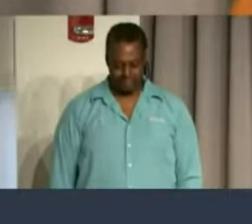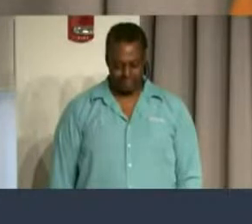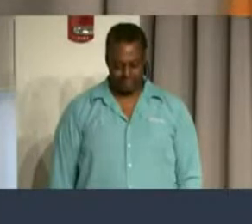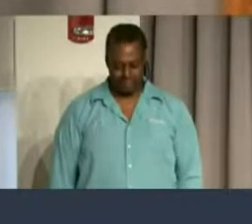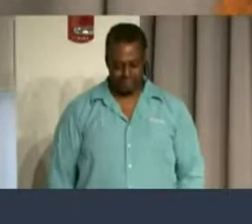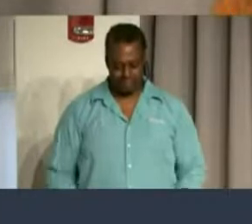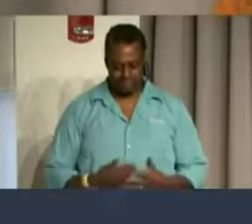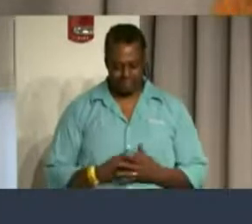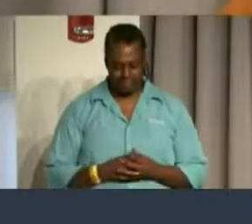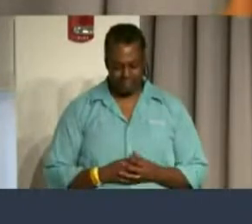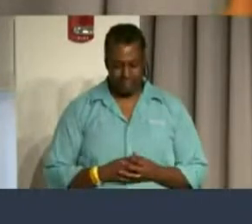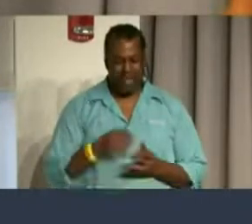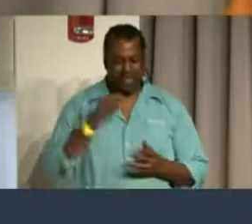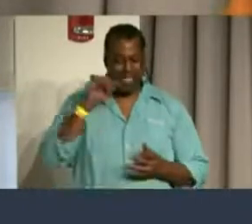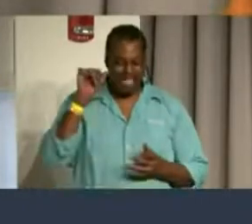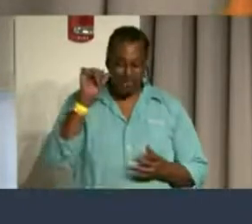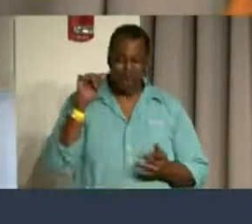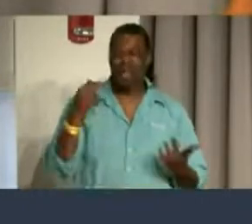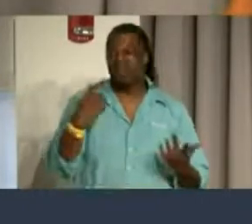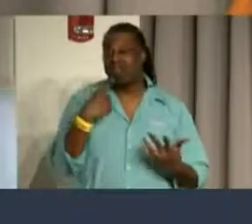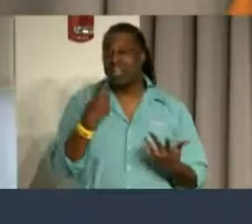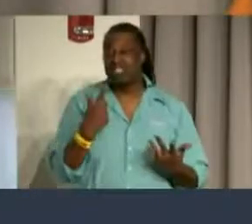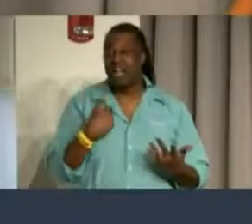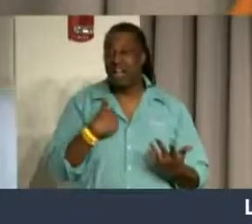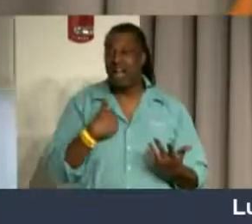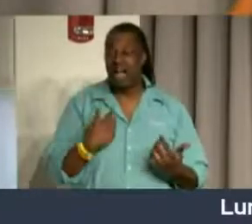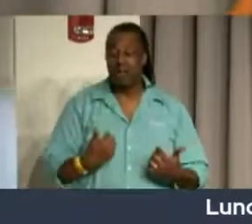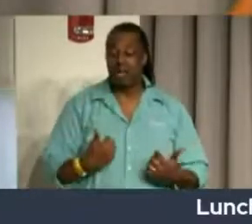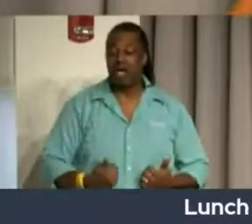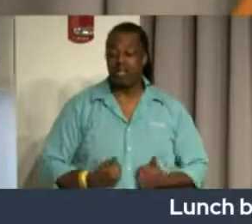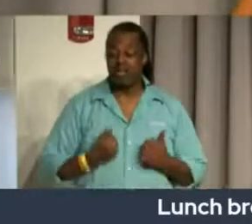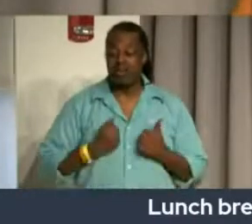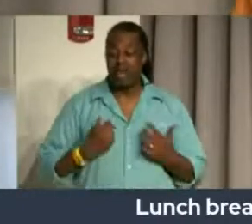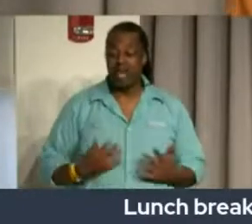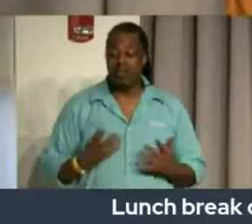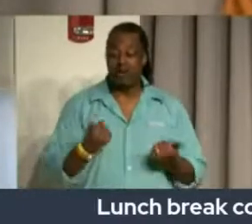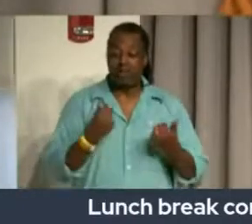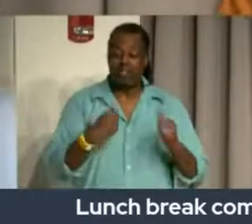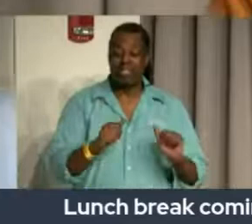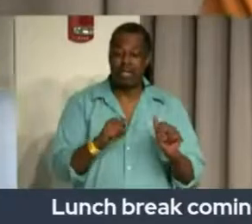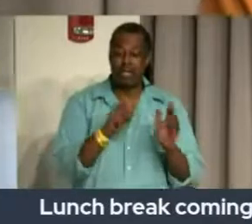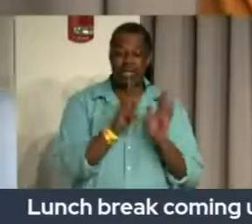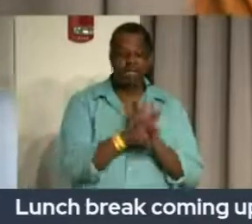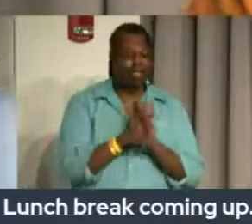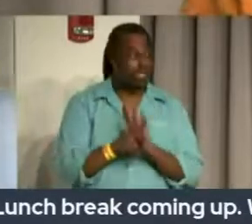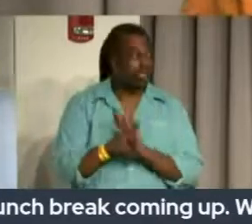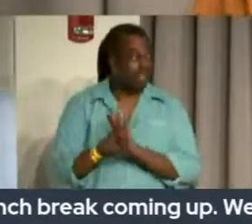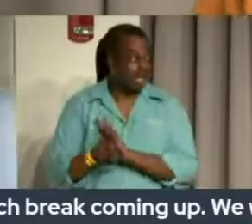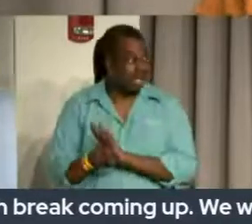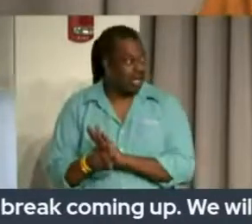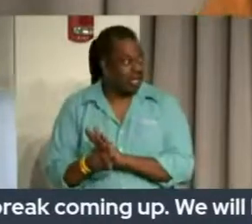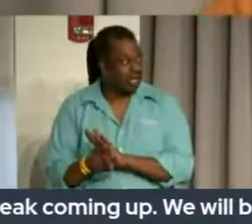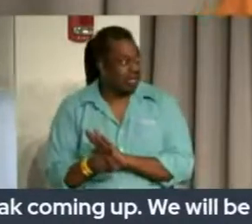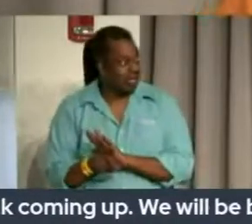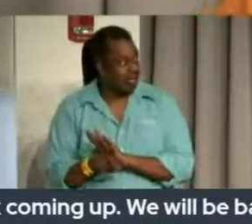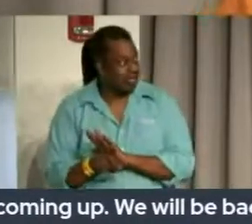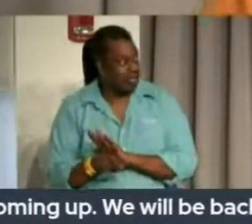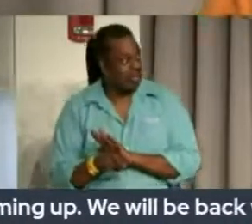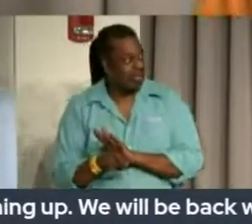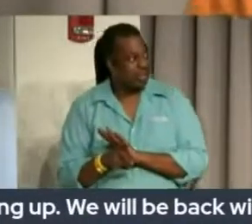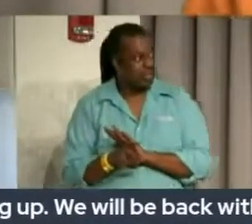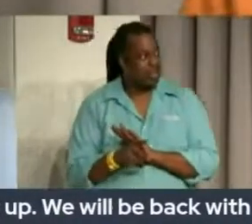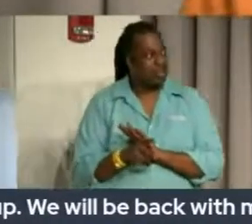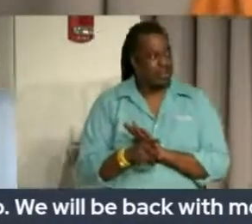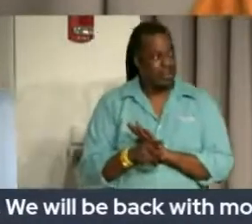I said it yesterday. I'm a survivor of attempted genocide. My Omaha people got taken down to 700